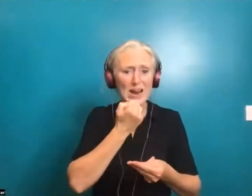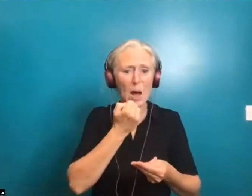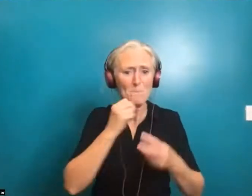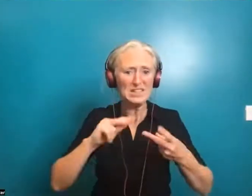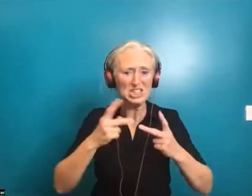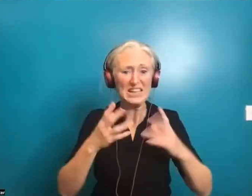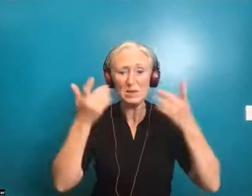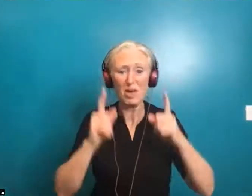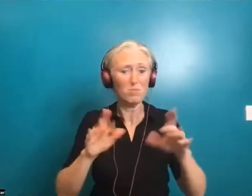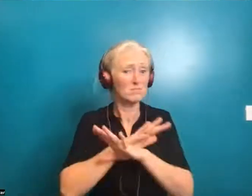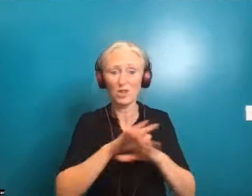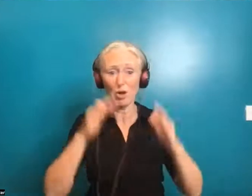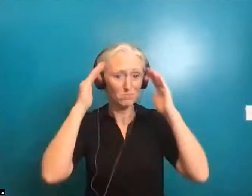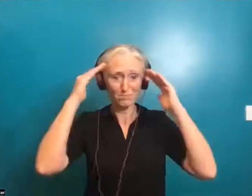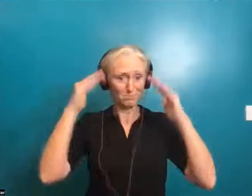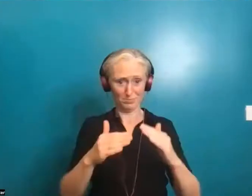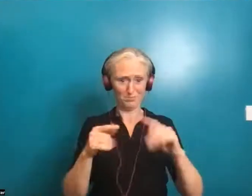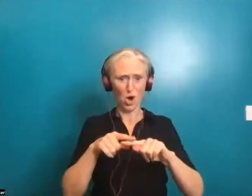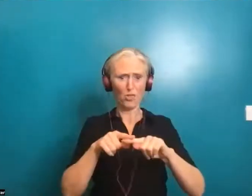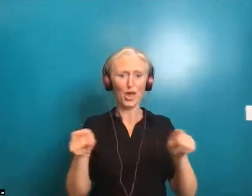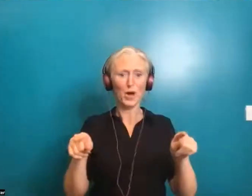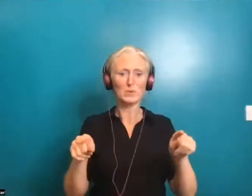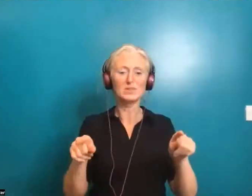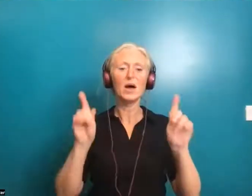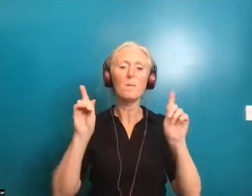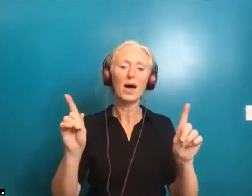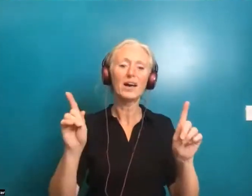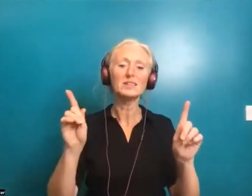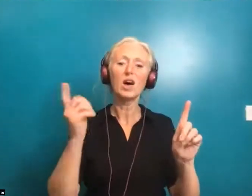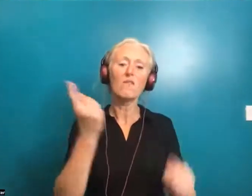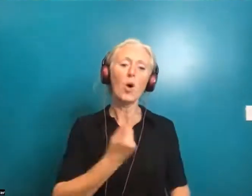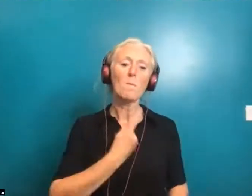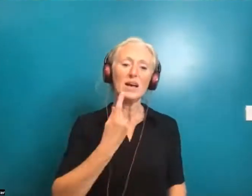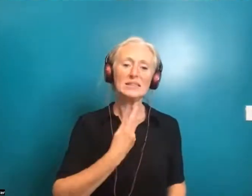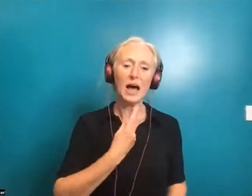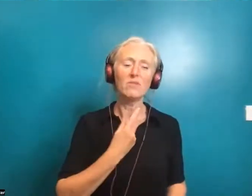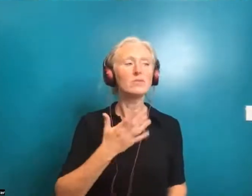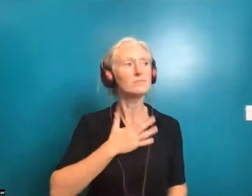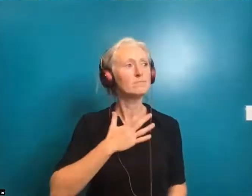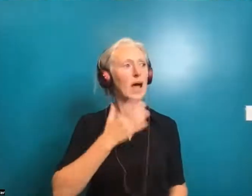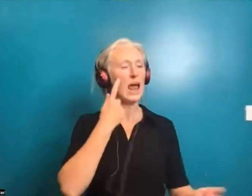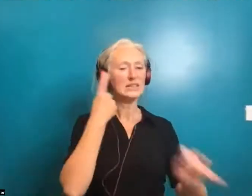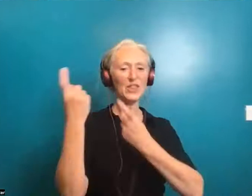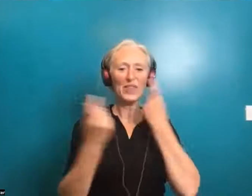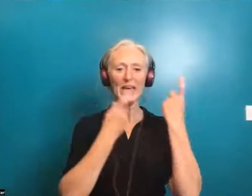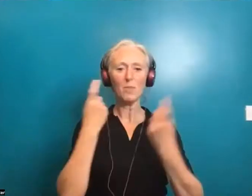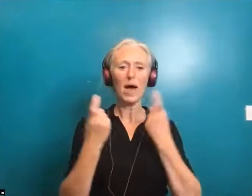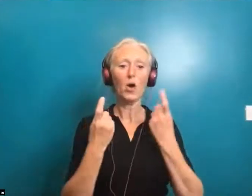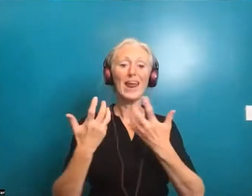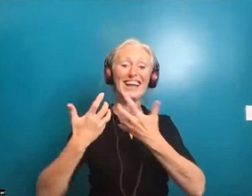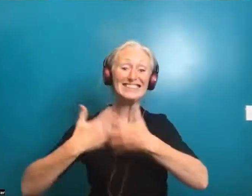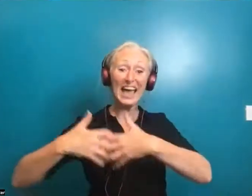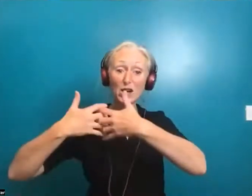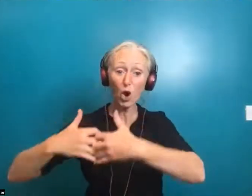really not really focusing on. But what I personally like to do is think about technologies that can then be applied to those genes. So when I think